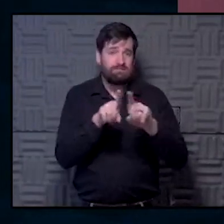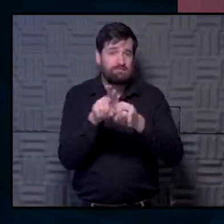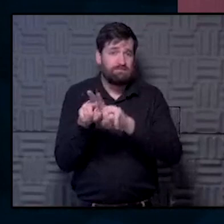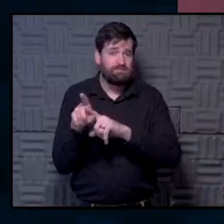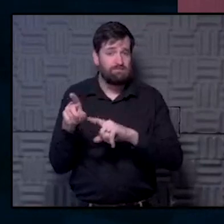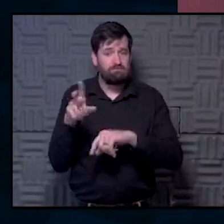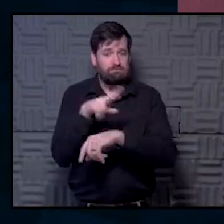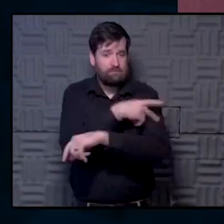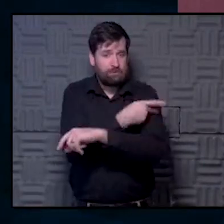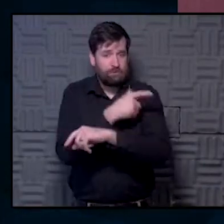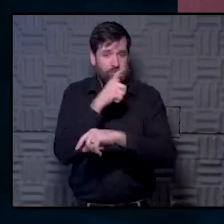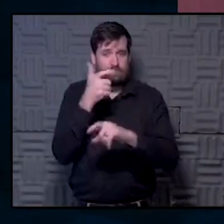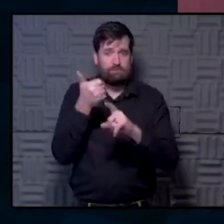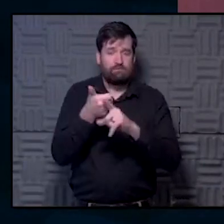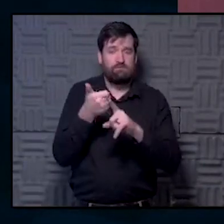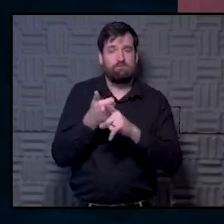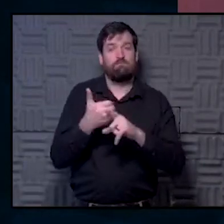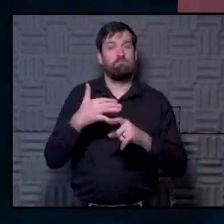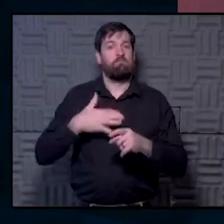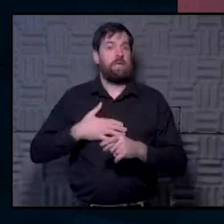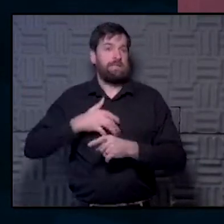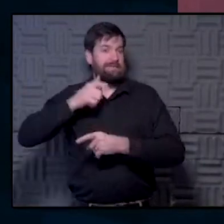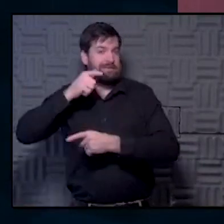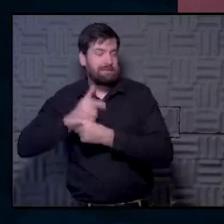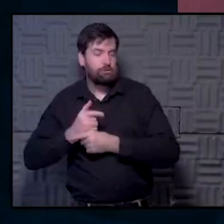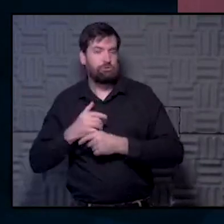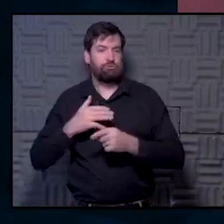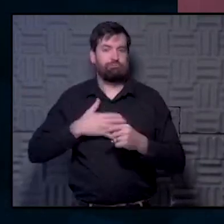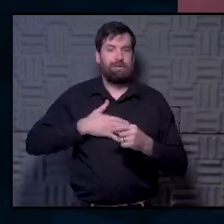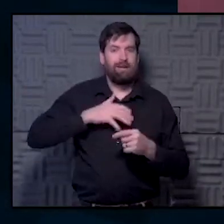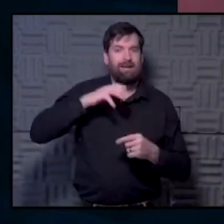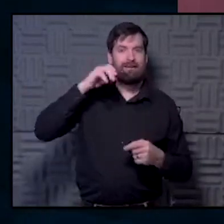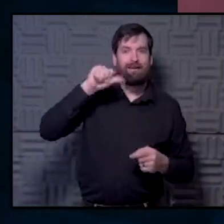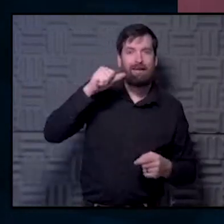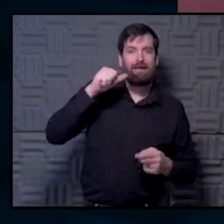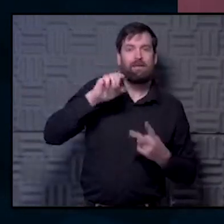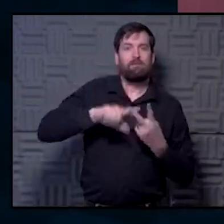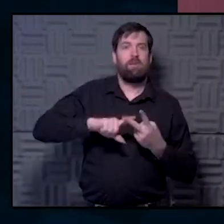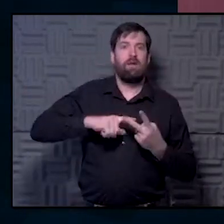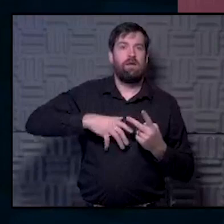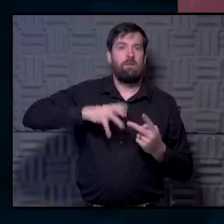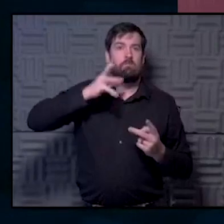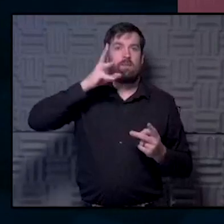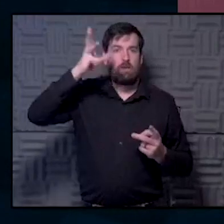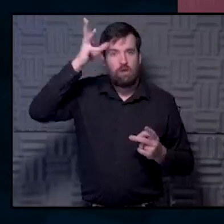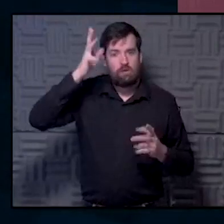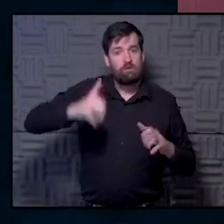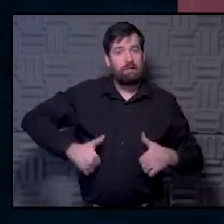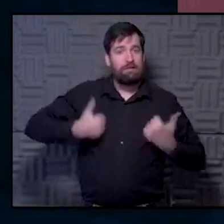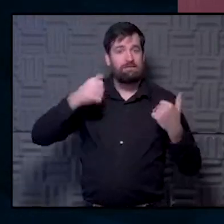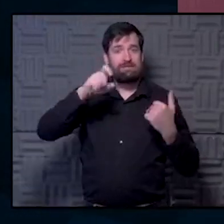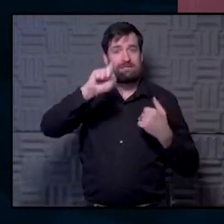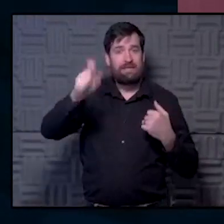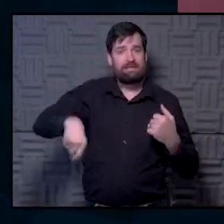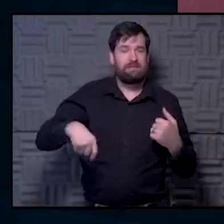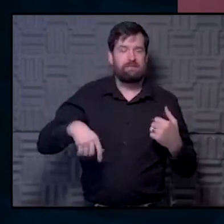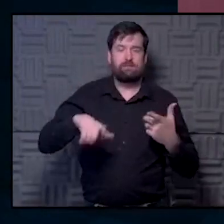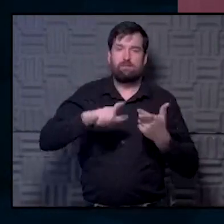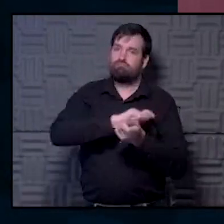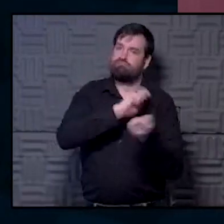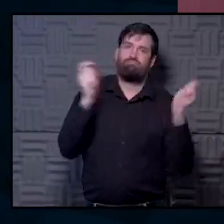from patients who say, my sister or my aunt or my parent lives in Texas, and it's very different